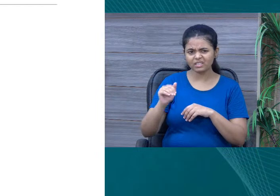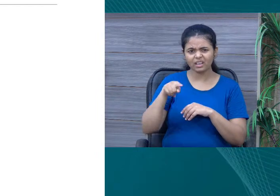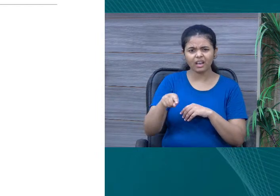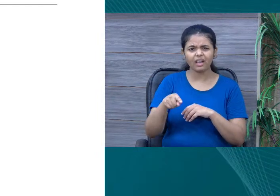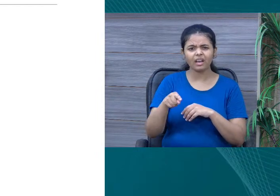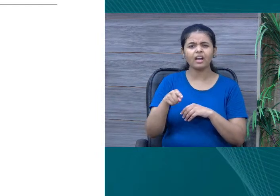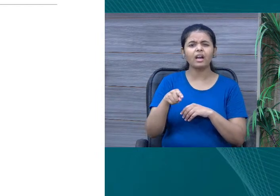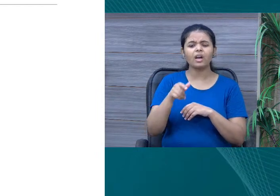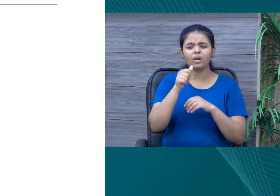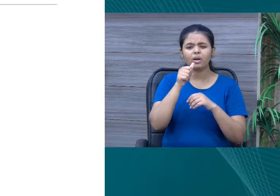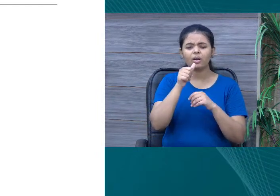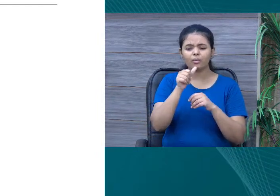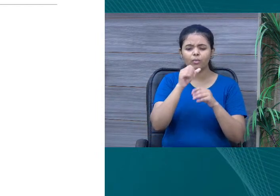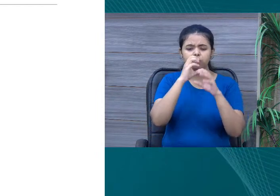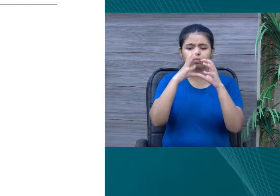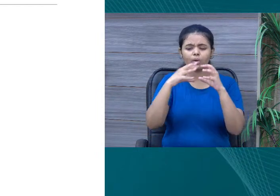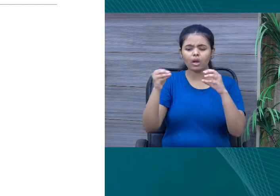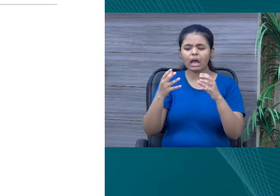the seashell?